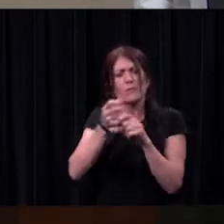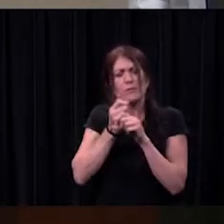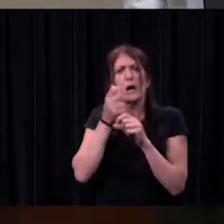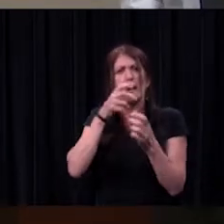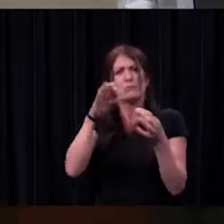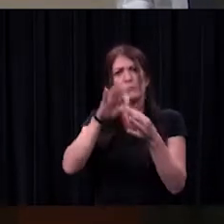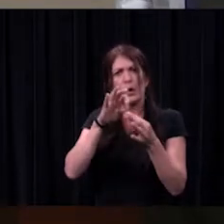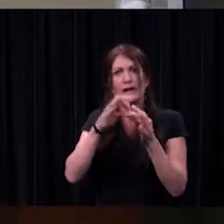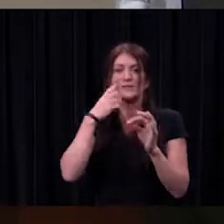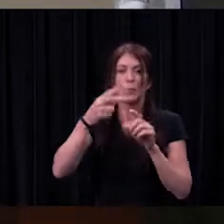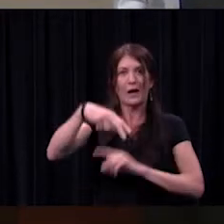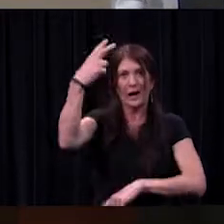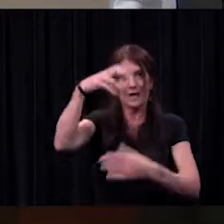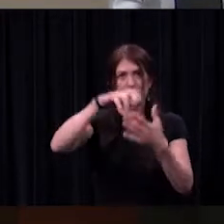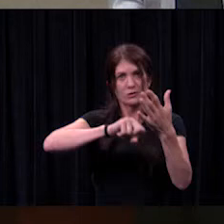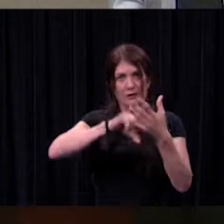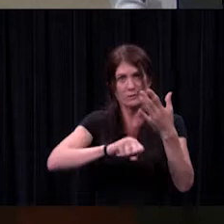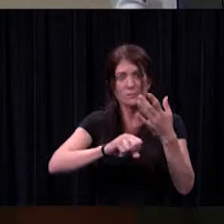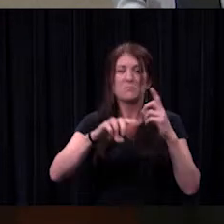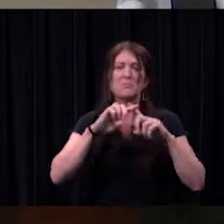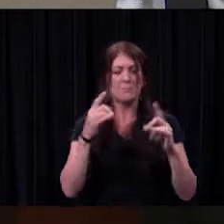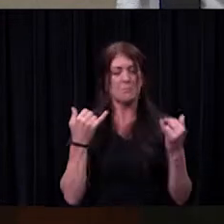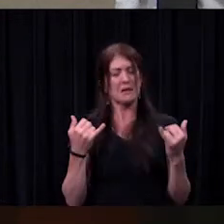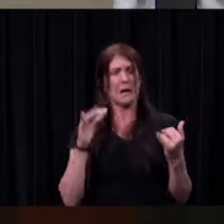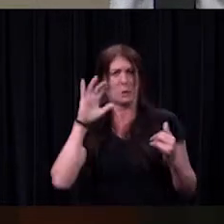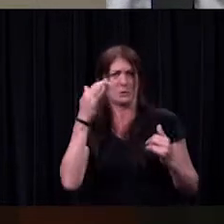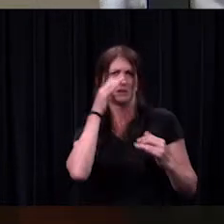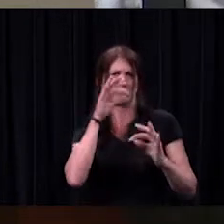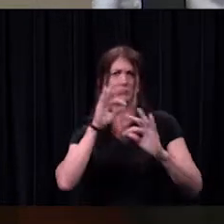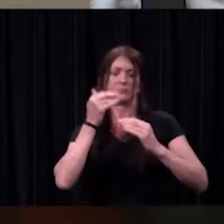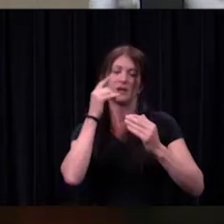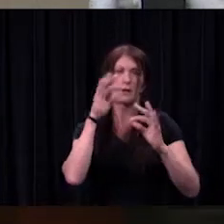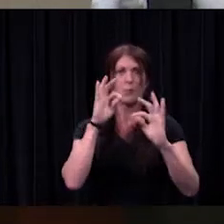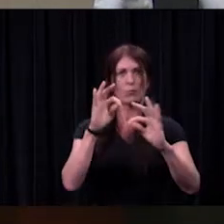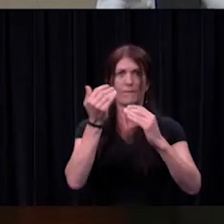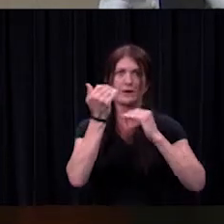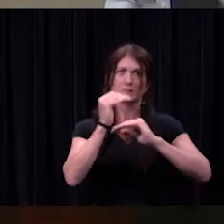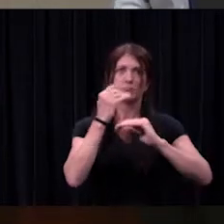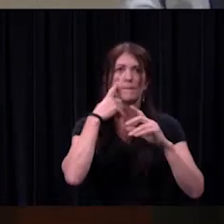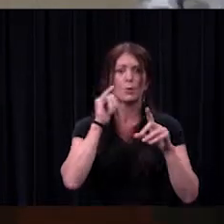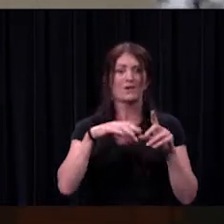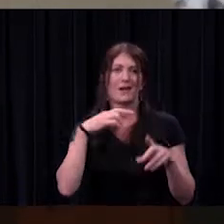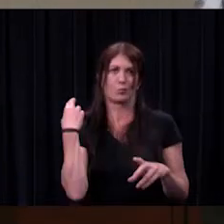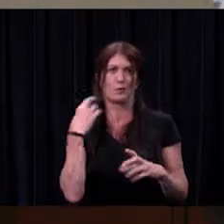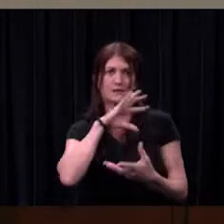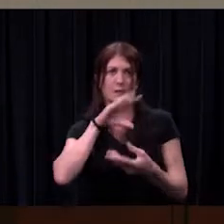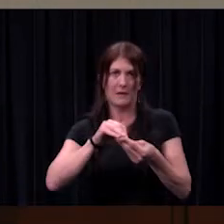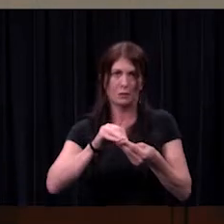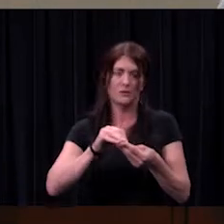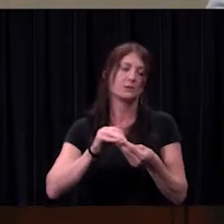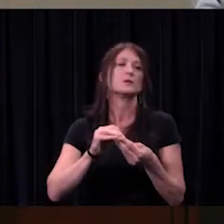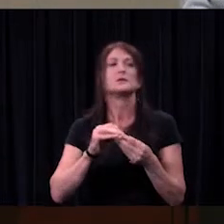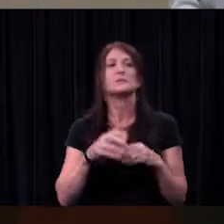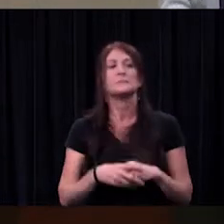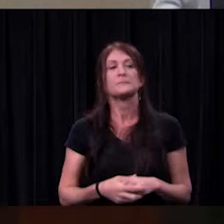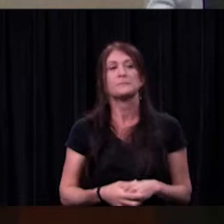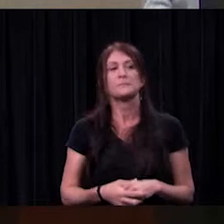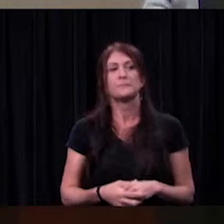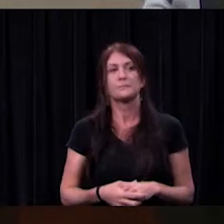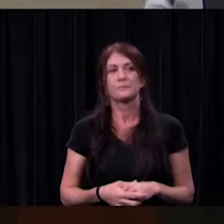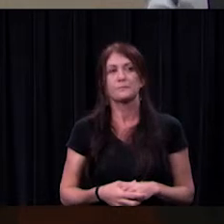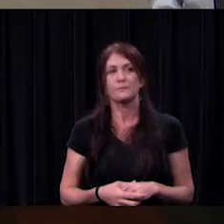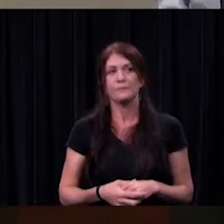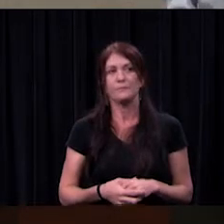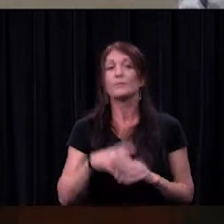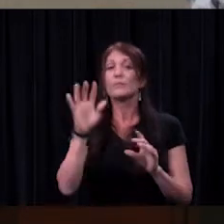that sweet spot, if you will, on those risk amounts to assume by the district. As Merle pointed out, we started